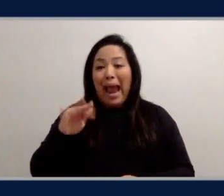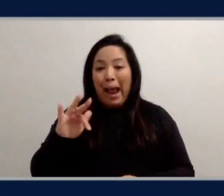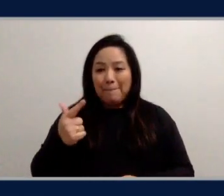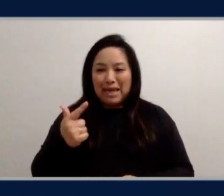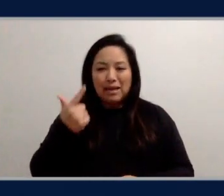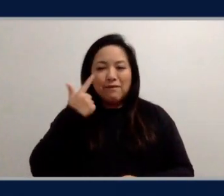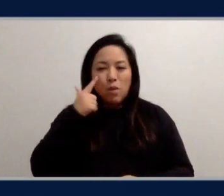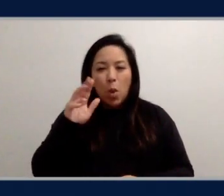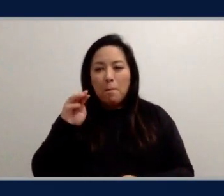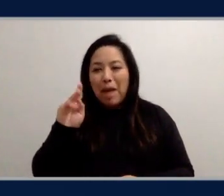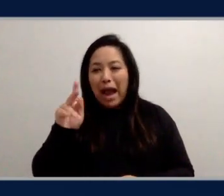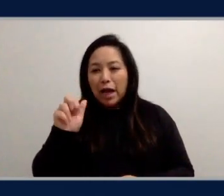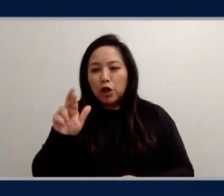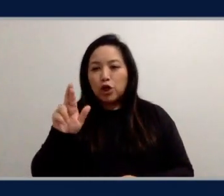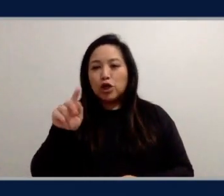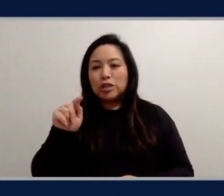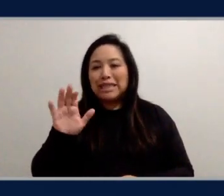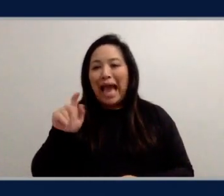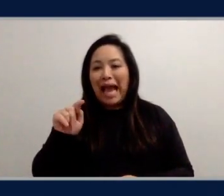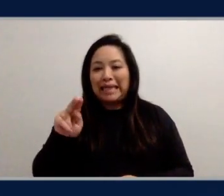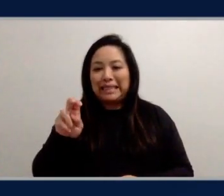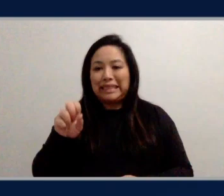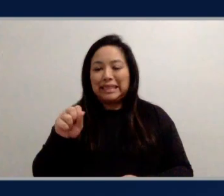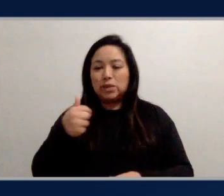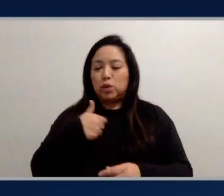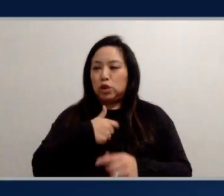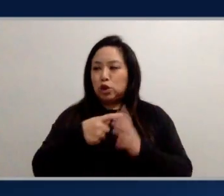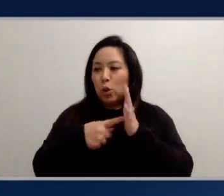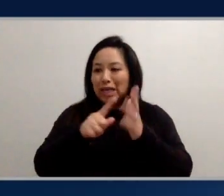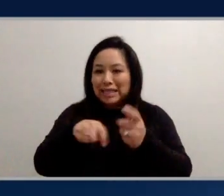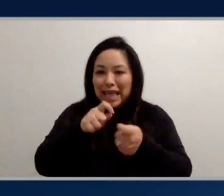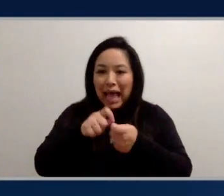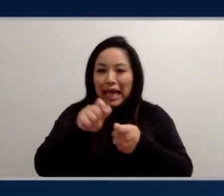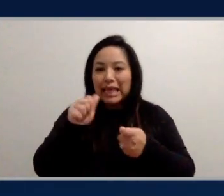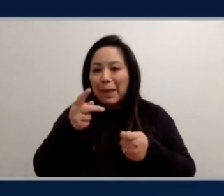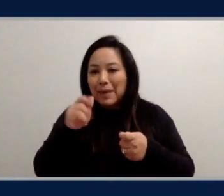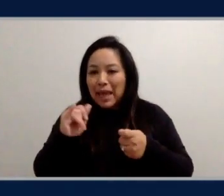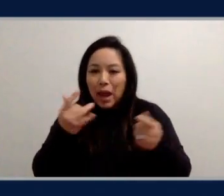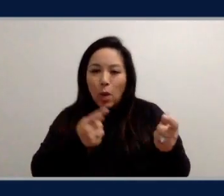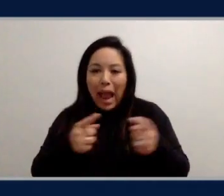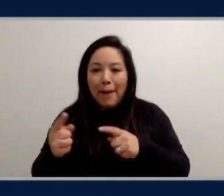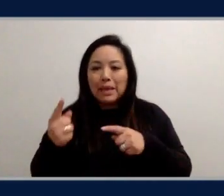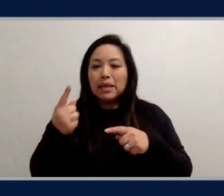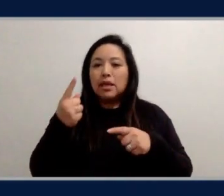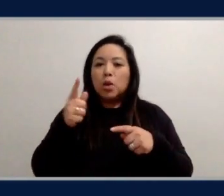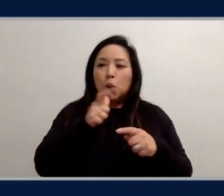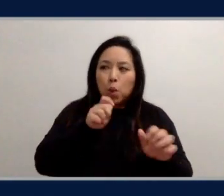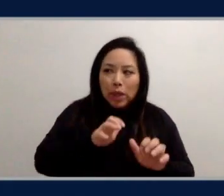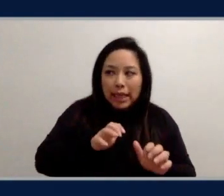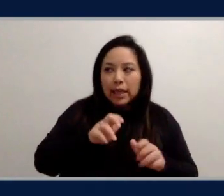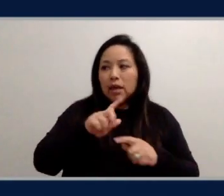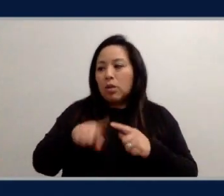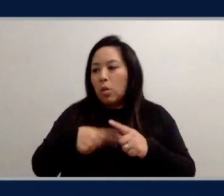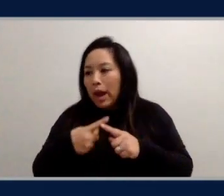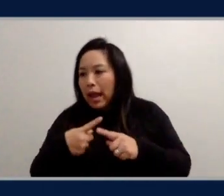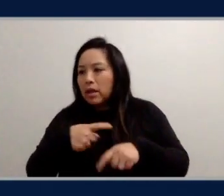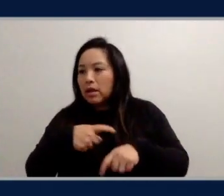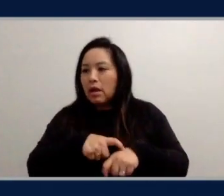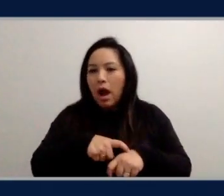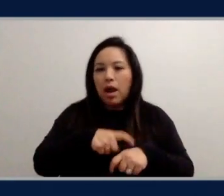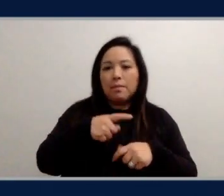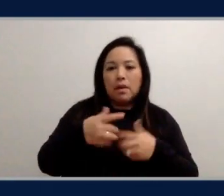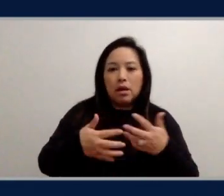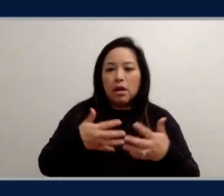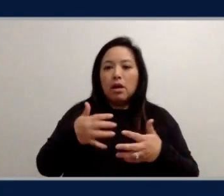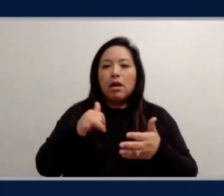We are showing you exactly what APIs are happening. We're giving you who did it, when they did it. That's a lot. So that's the left